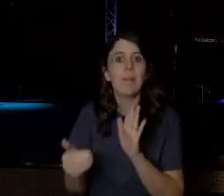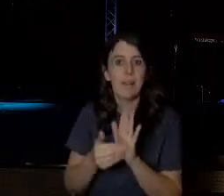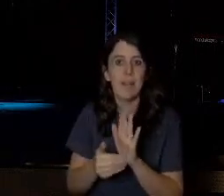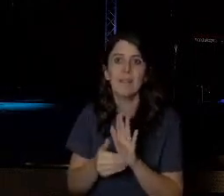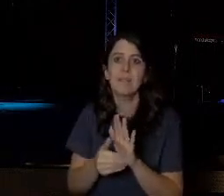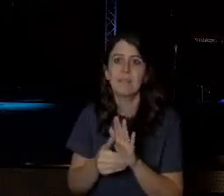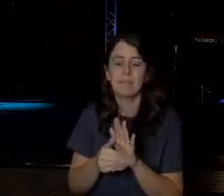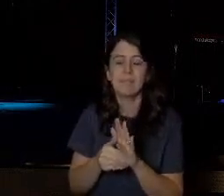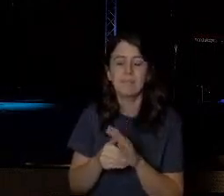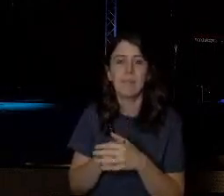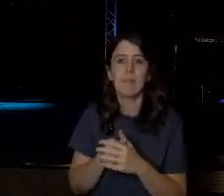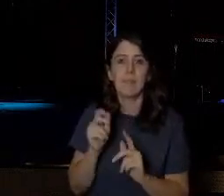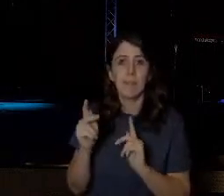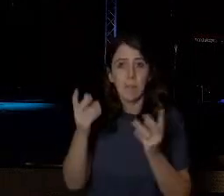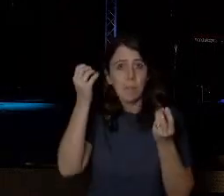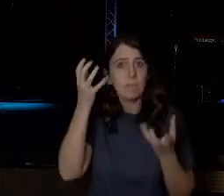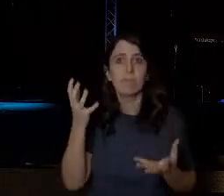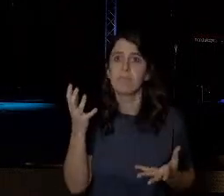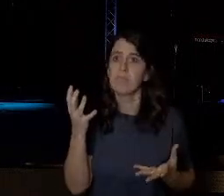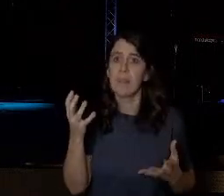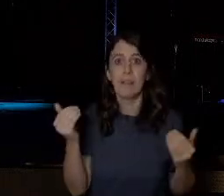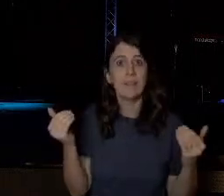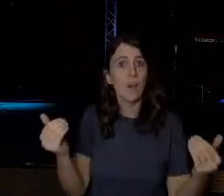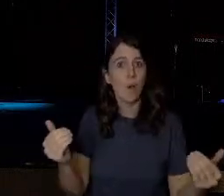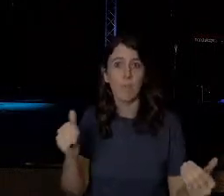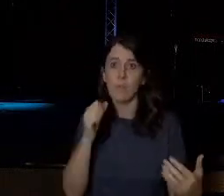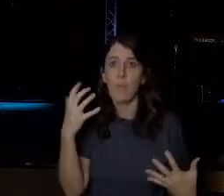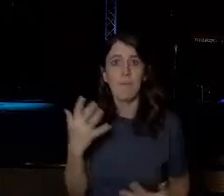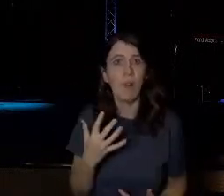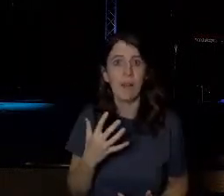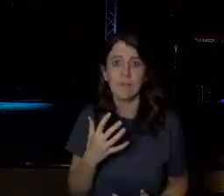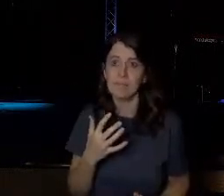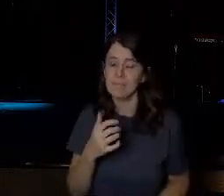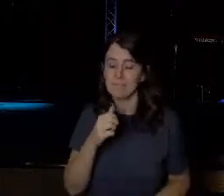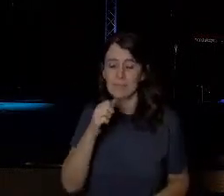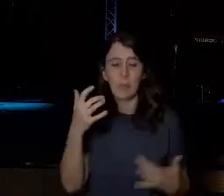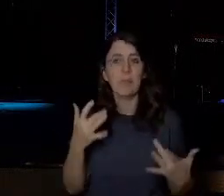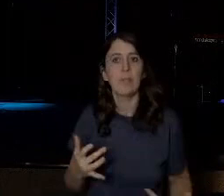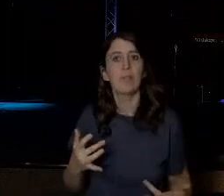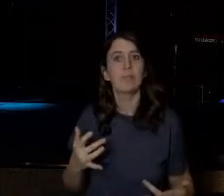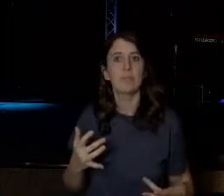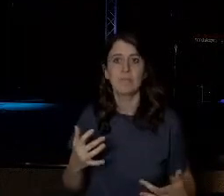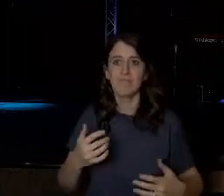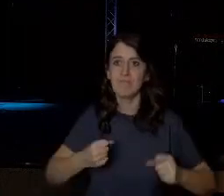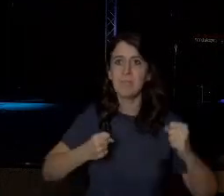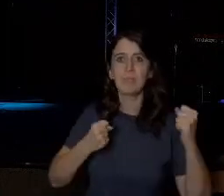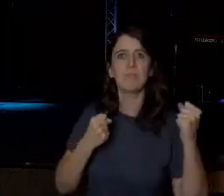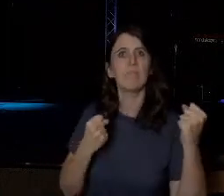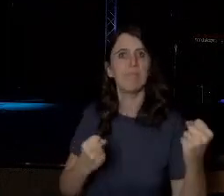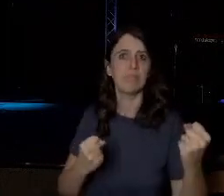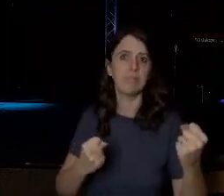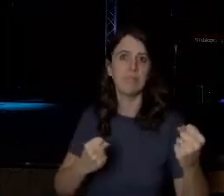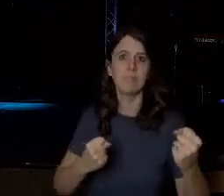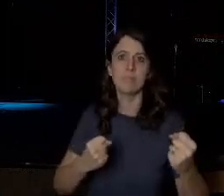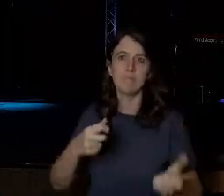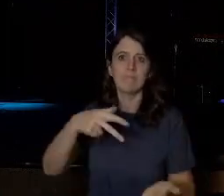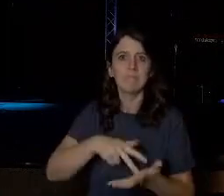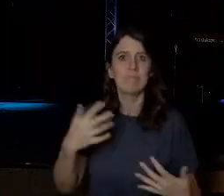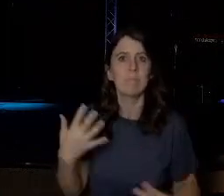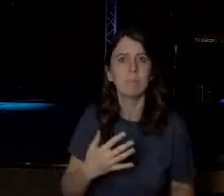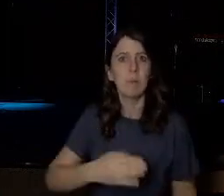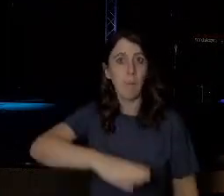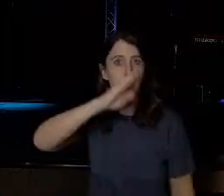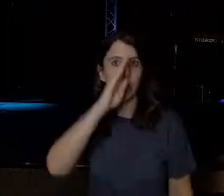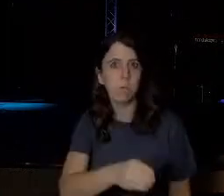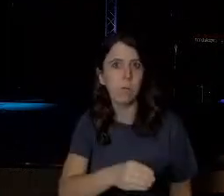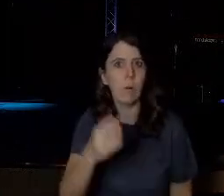be discouraged. Let's go. Don't be afraid. Be strong. Be courageous. Be bold.